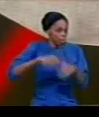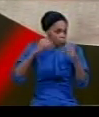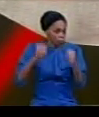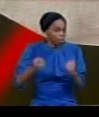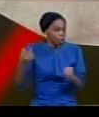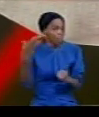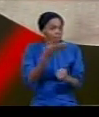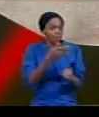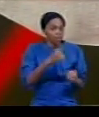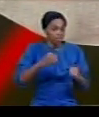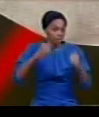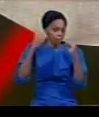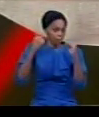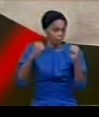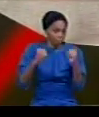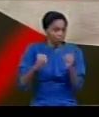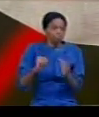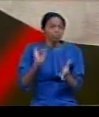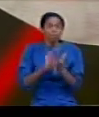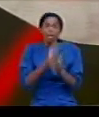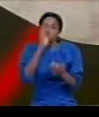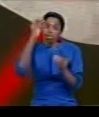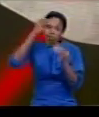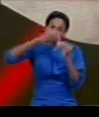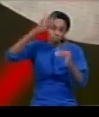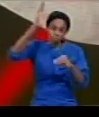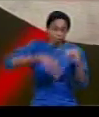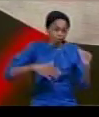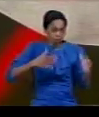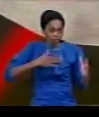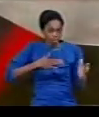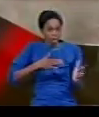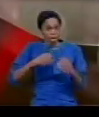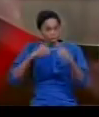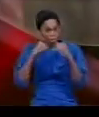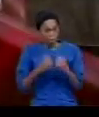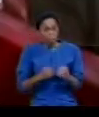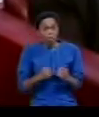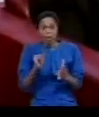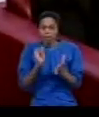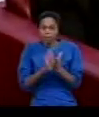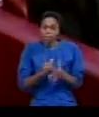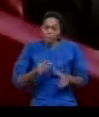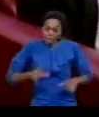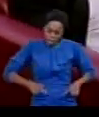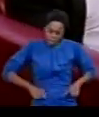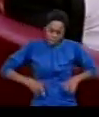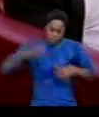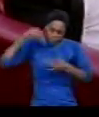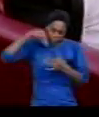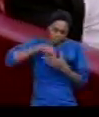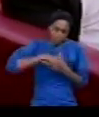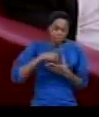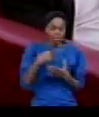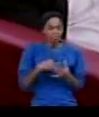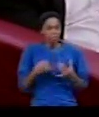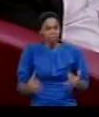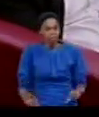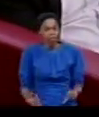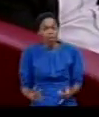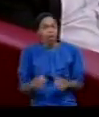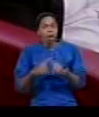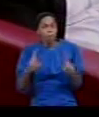power greater than my normal self that lives big in me now. But